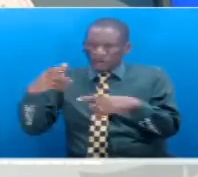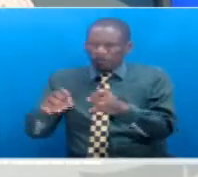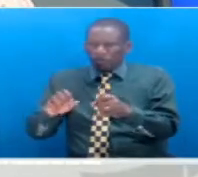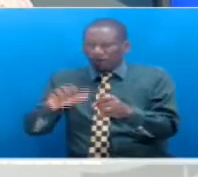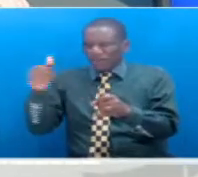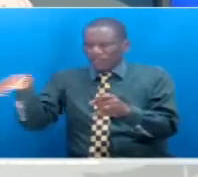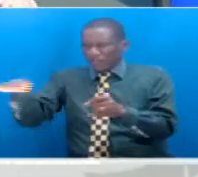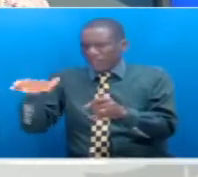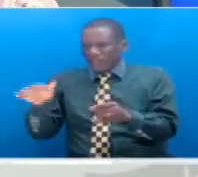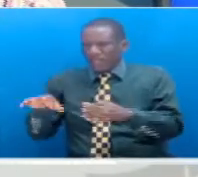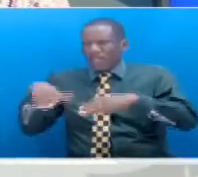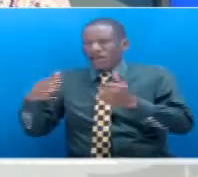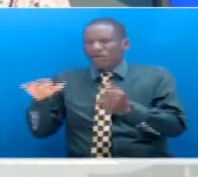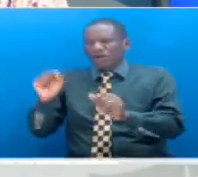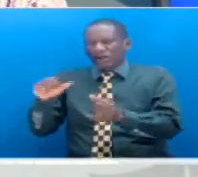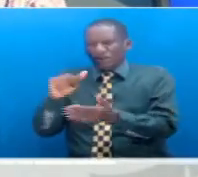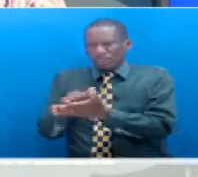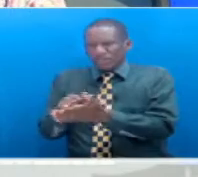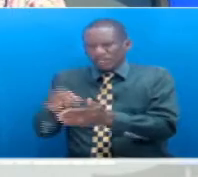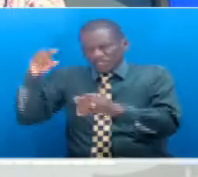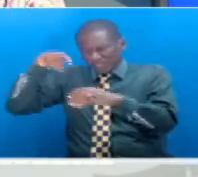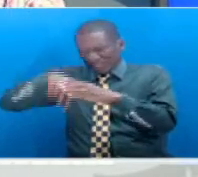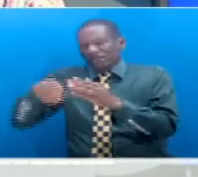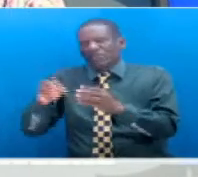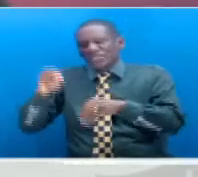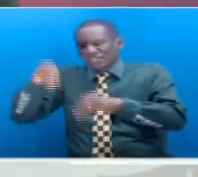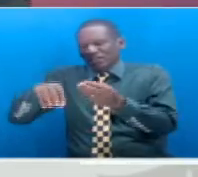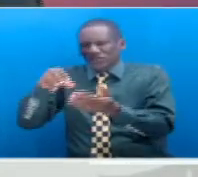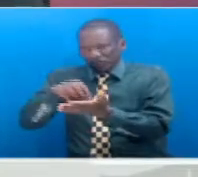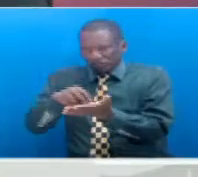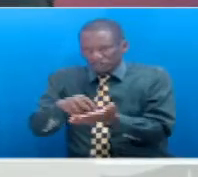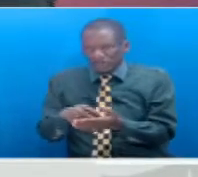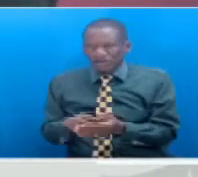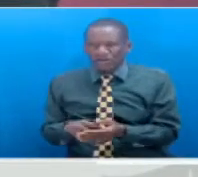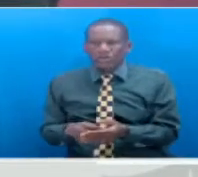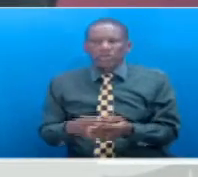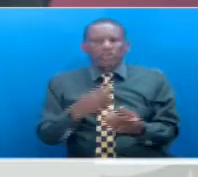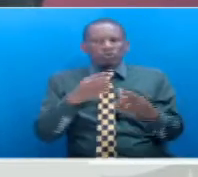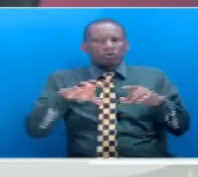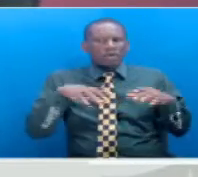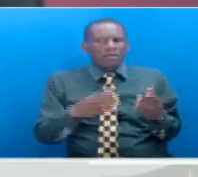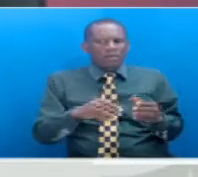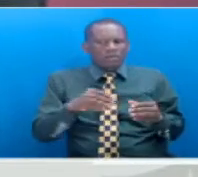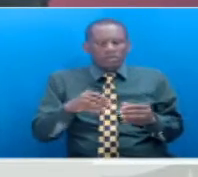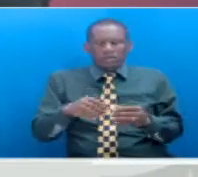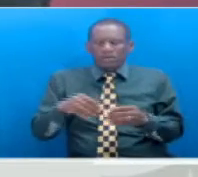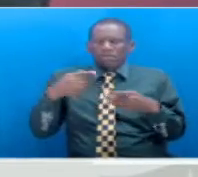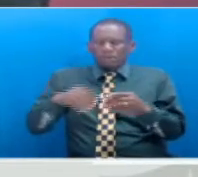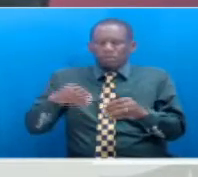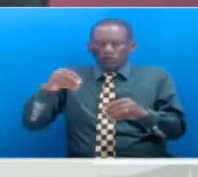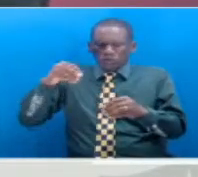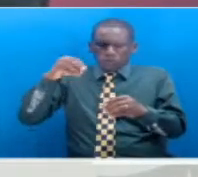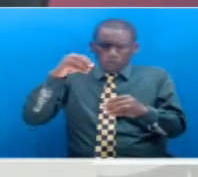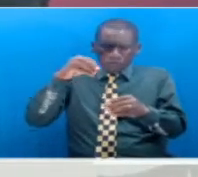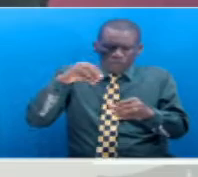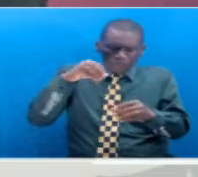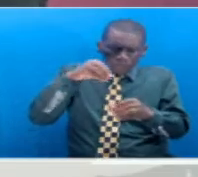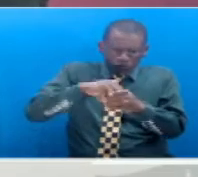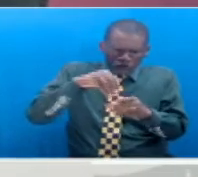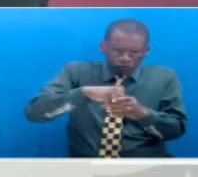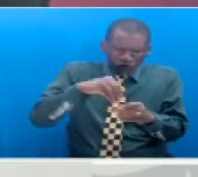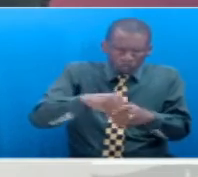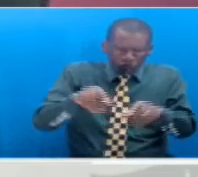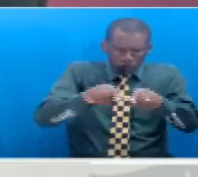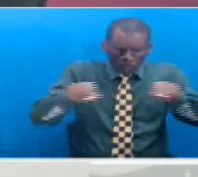somewhere else get into this polling station? You talked about ballot stuffing, and I want